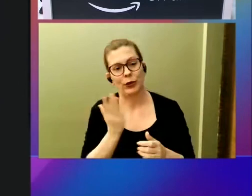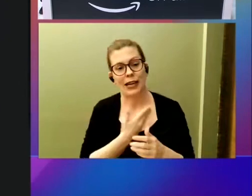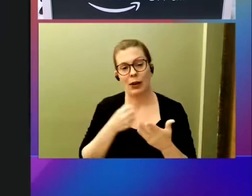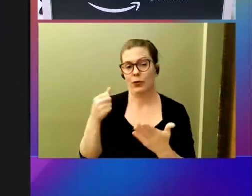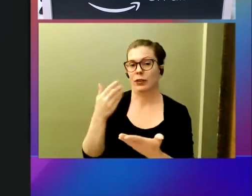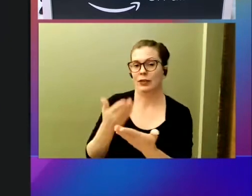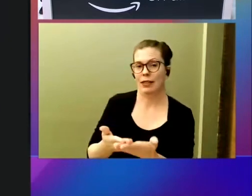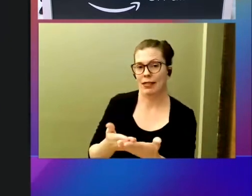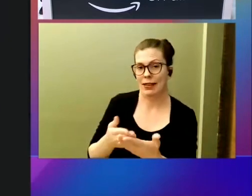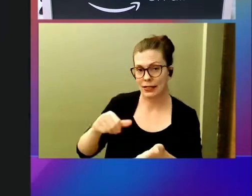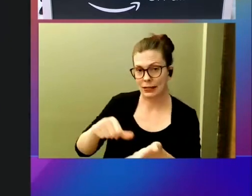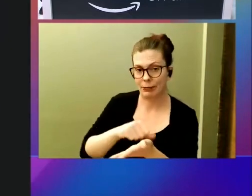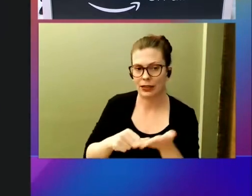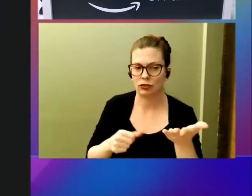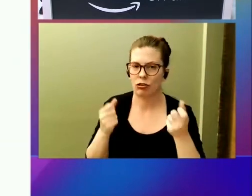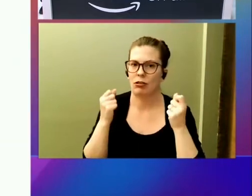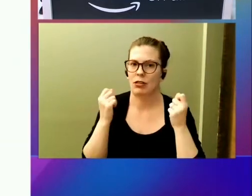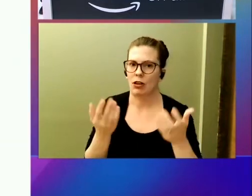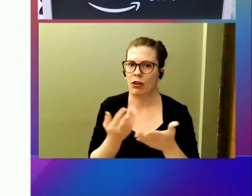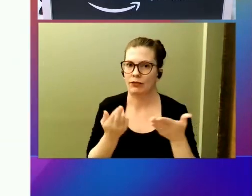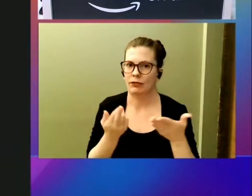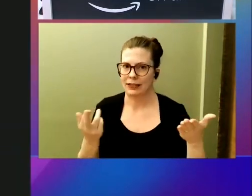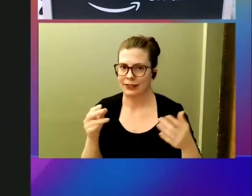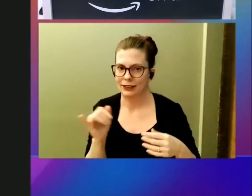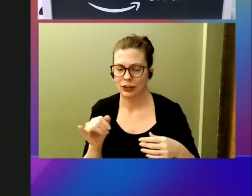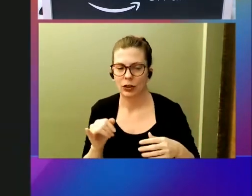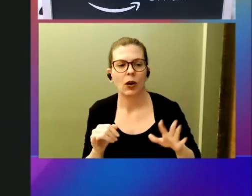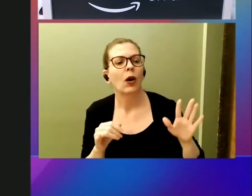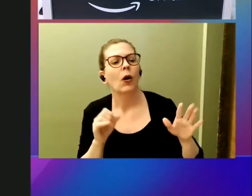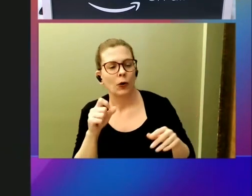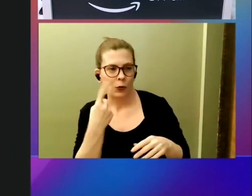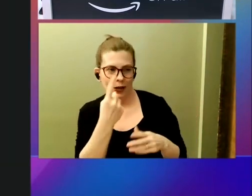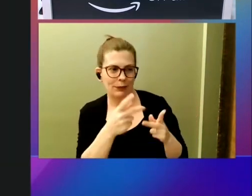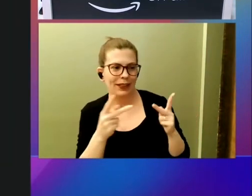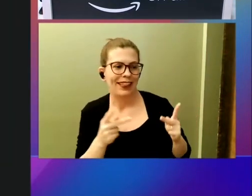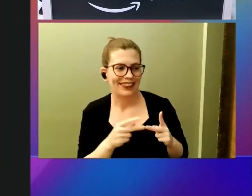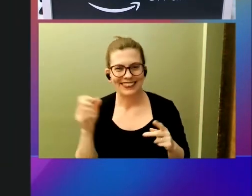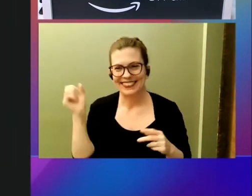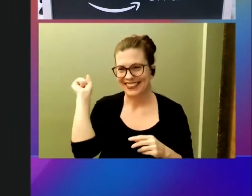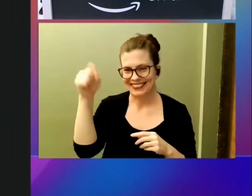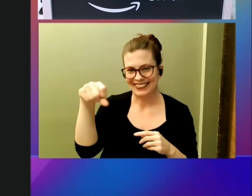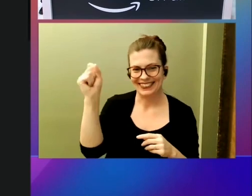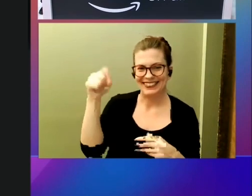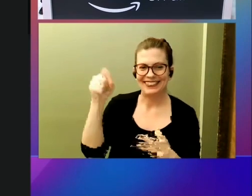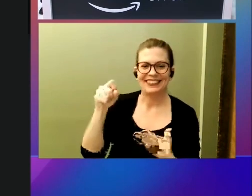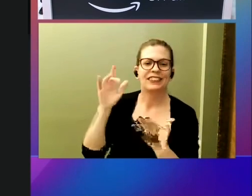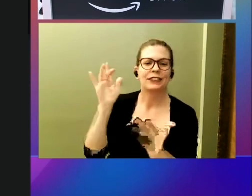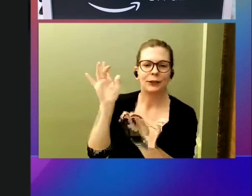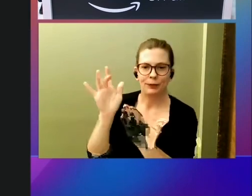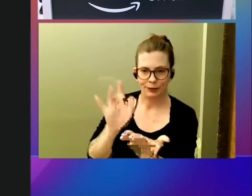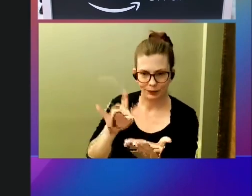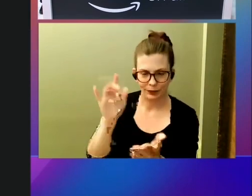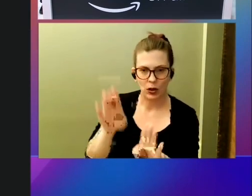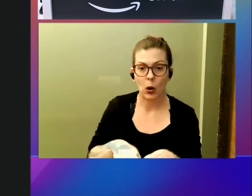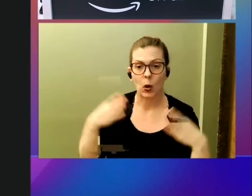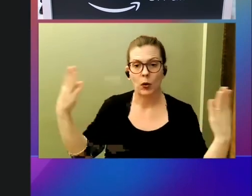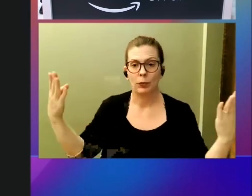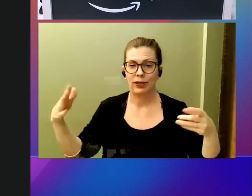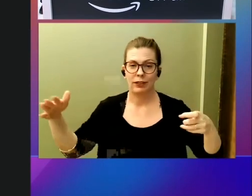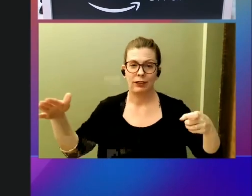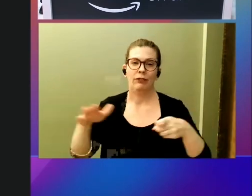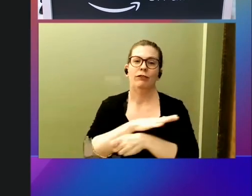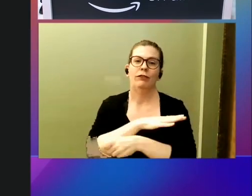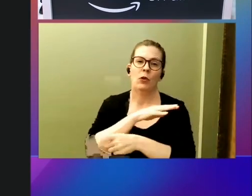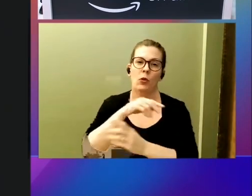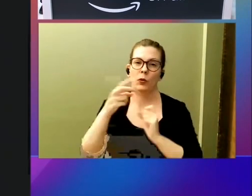of assets, It's right? all Like- linked from a single place. Yes, Okay. it is. So you can open, the entire D2L repository. You